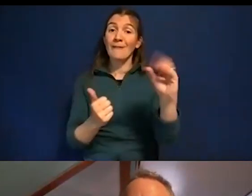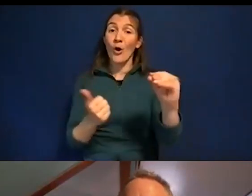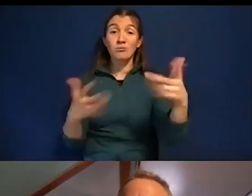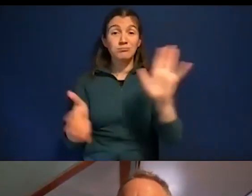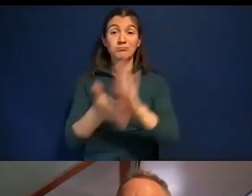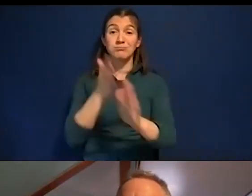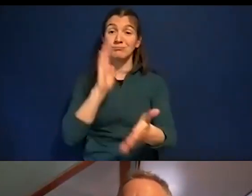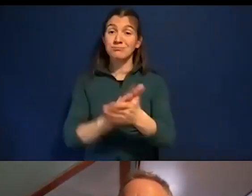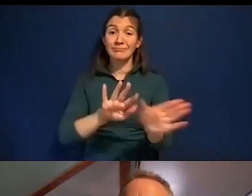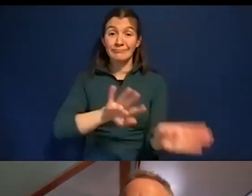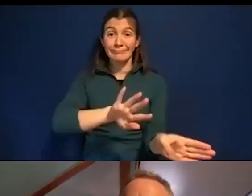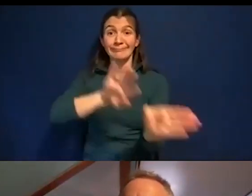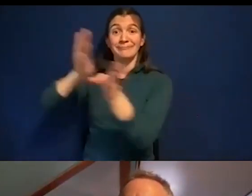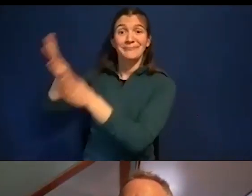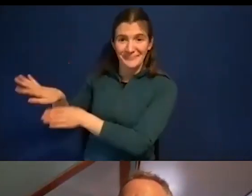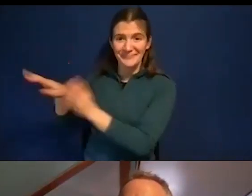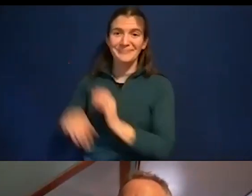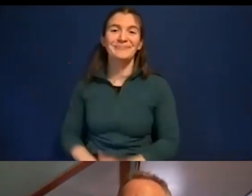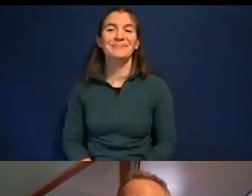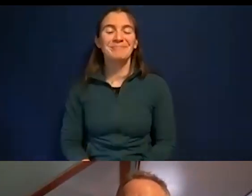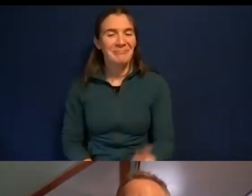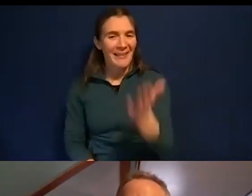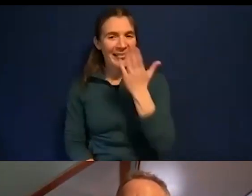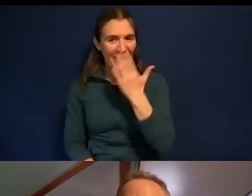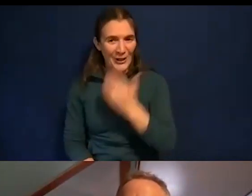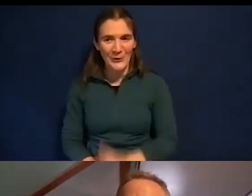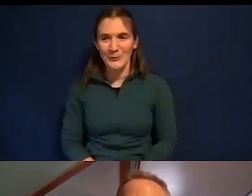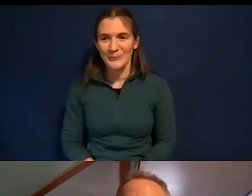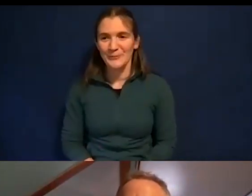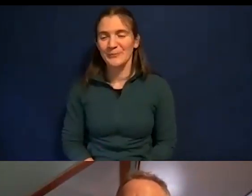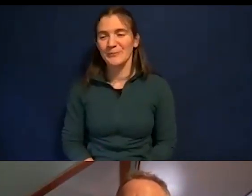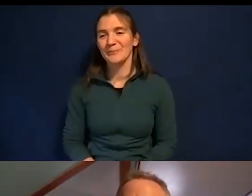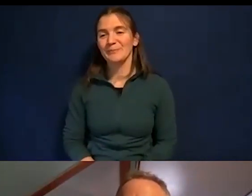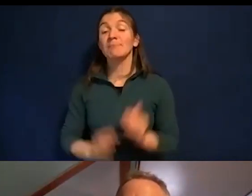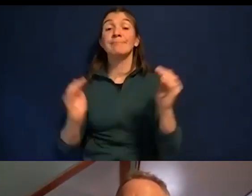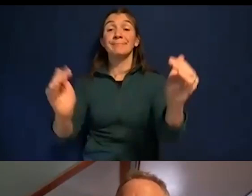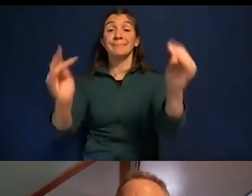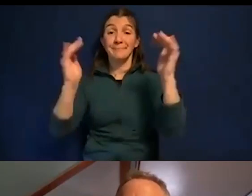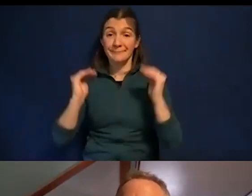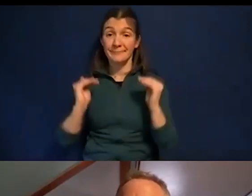unanimously approving the consent agenda. Thank you very much. All right.